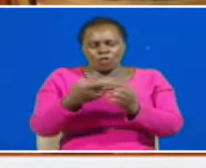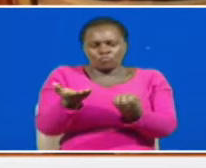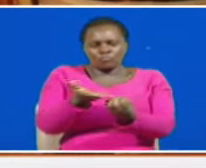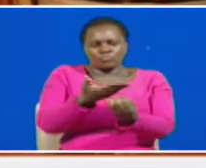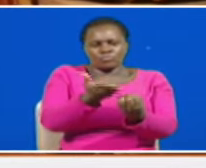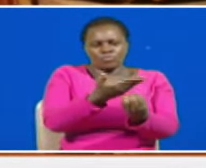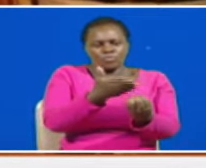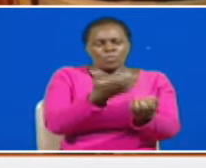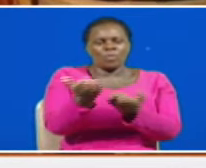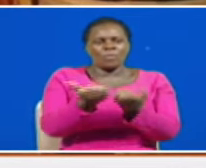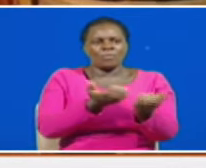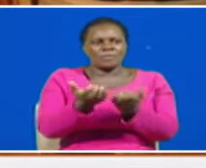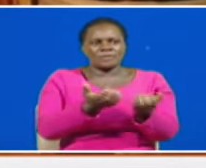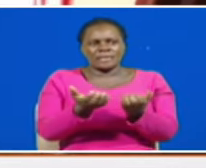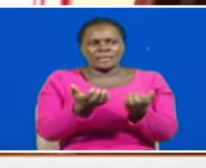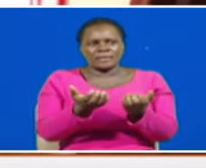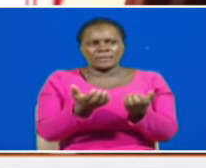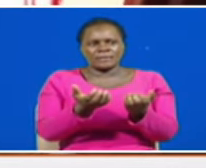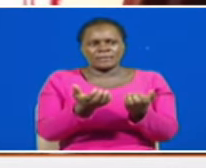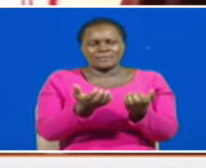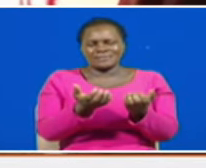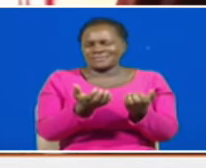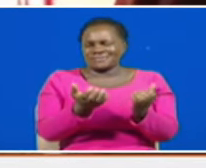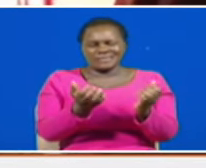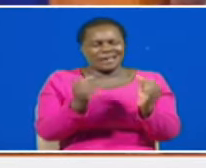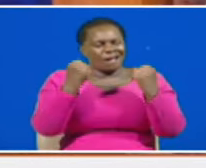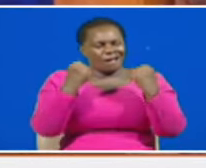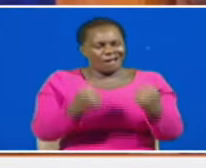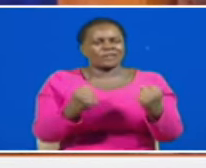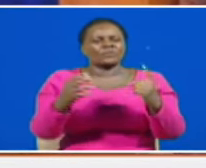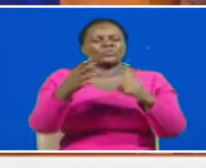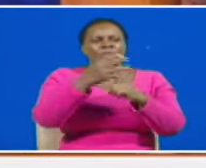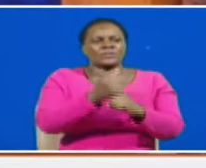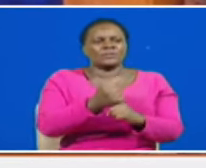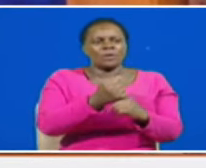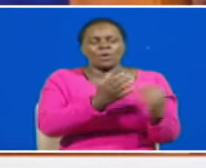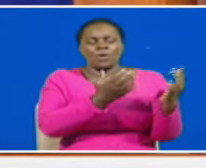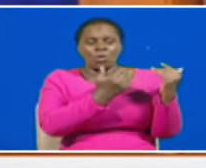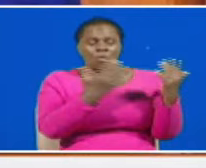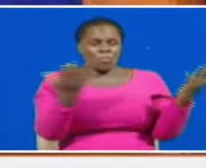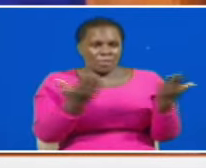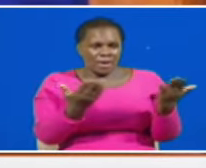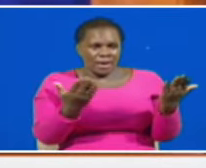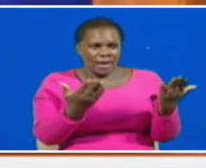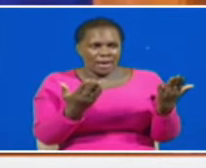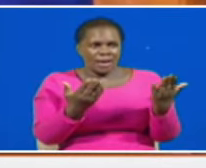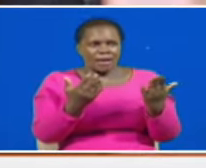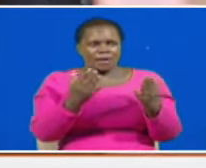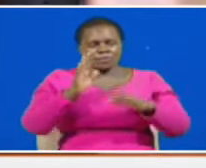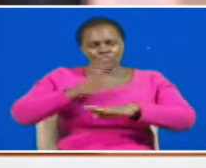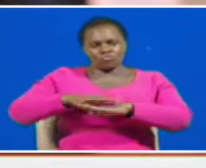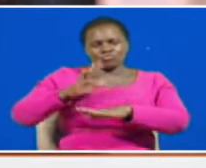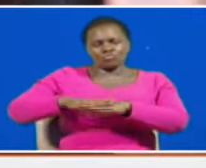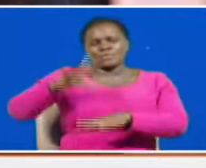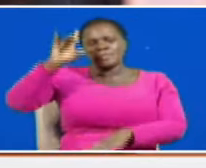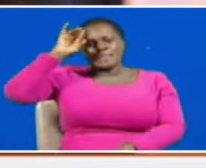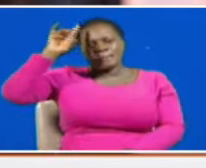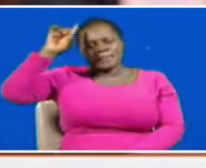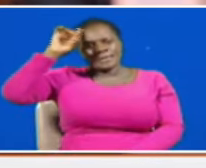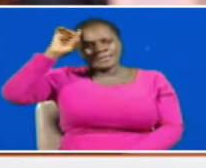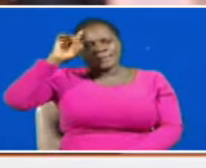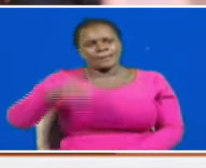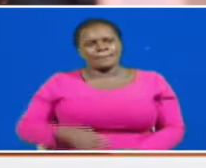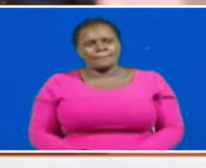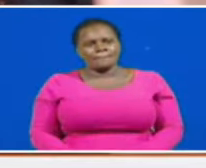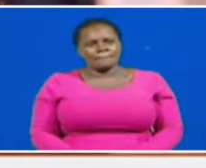potatoes business looks like an unrealistic dream, and their hope now lies in the hands of well-wishers. Hezron